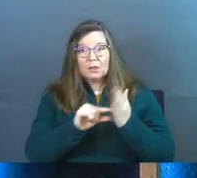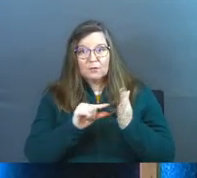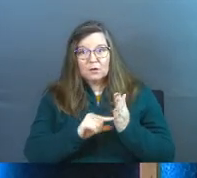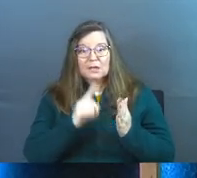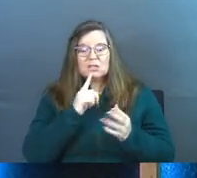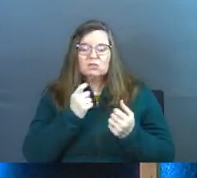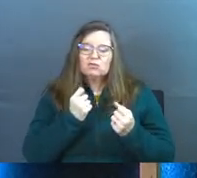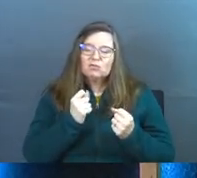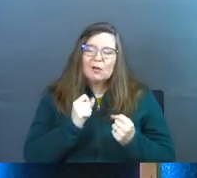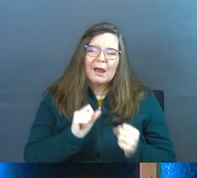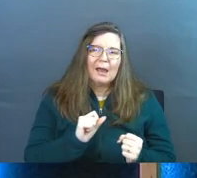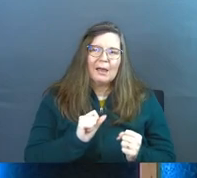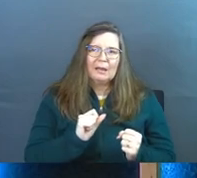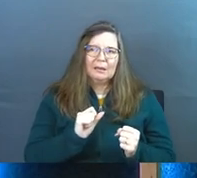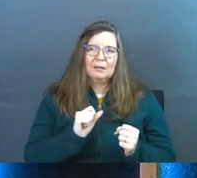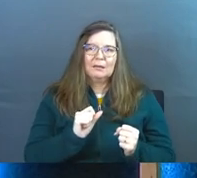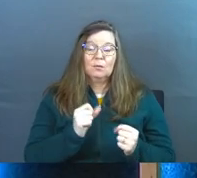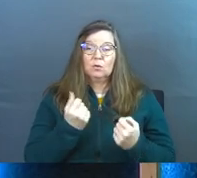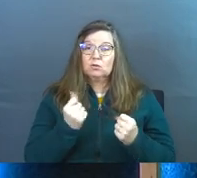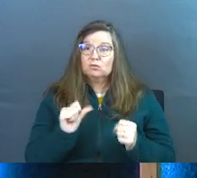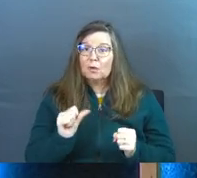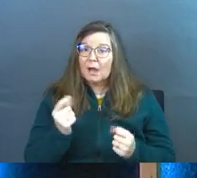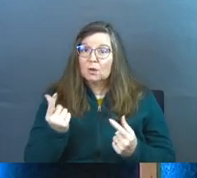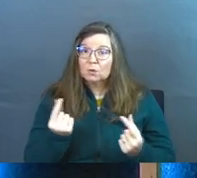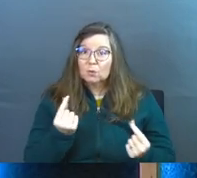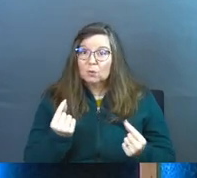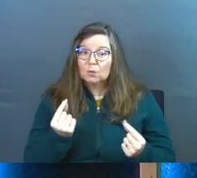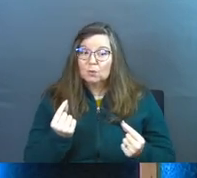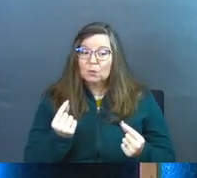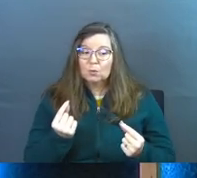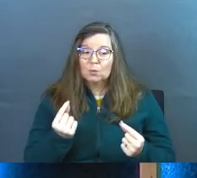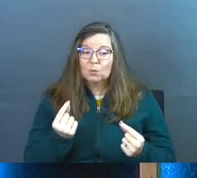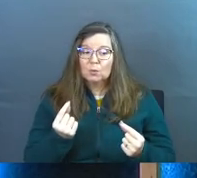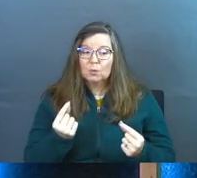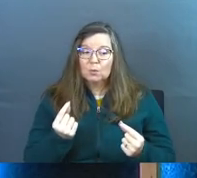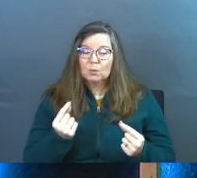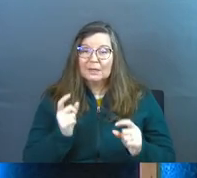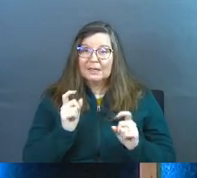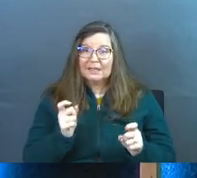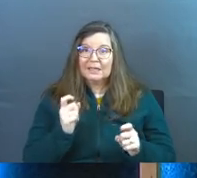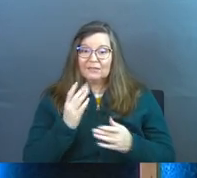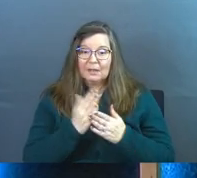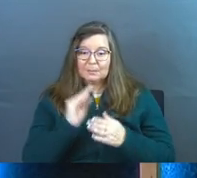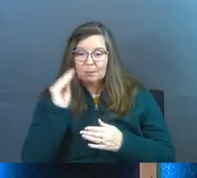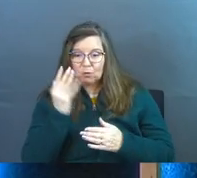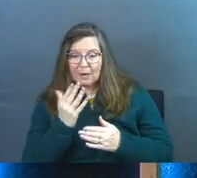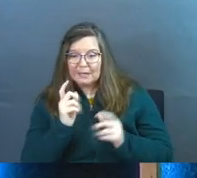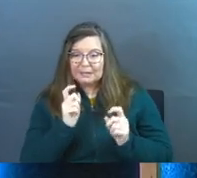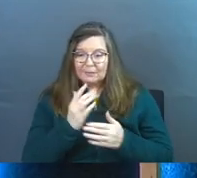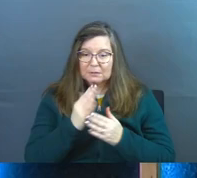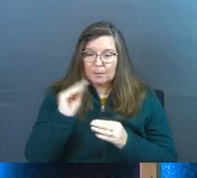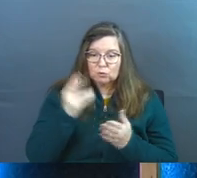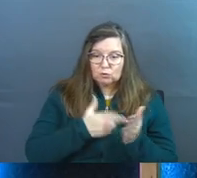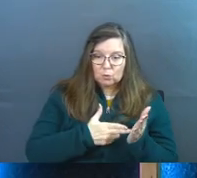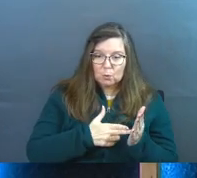verses and you're trying, what you're going to try to do is give them some grace and give them some